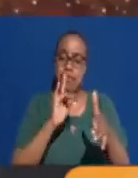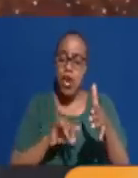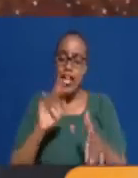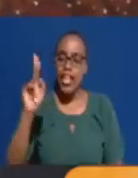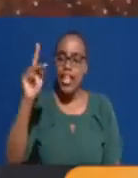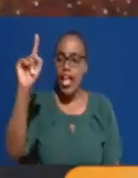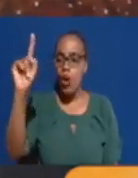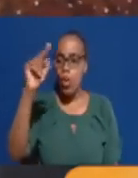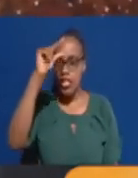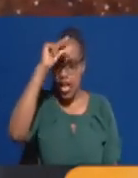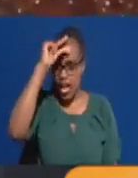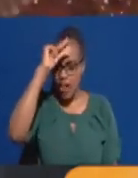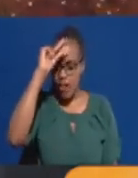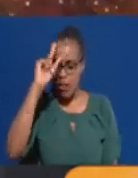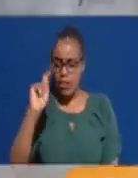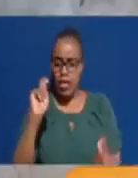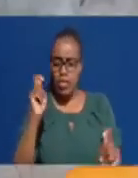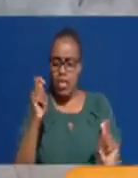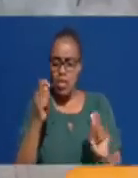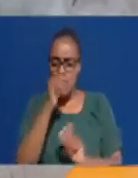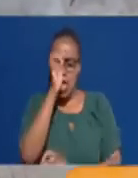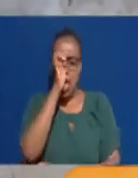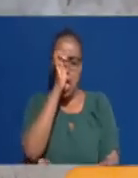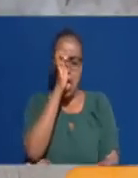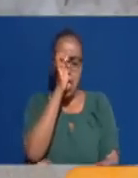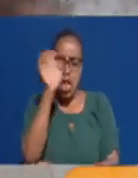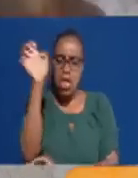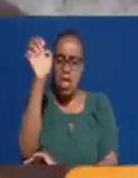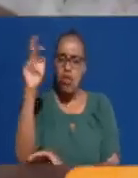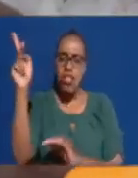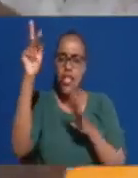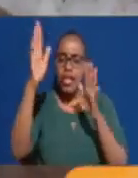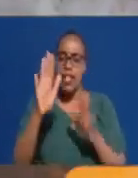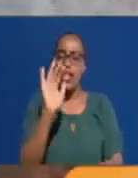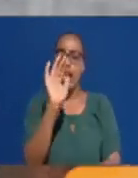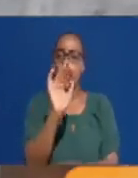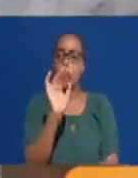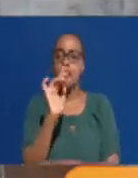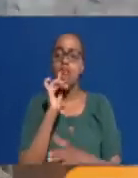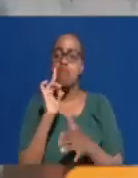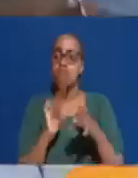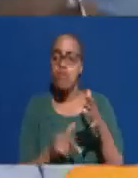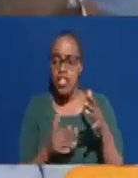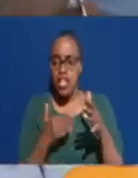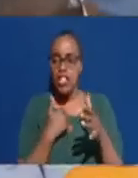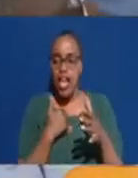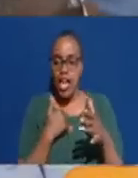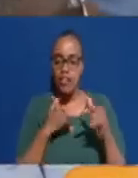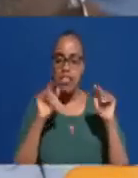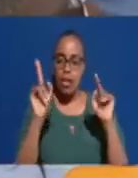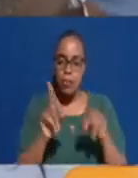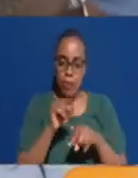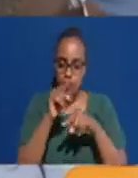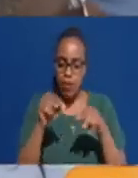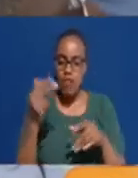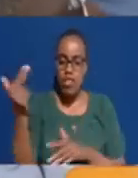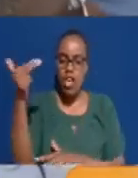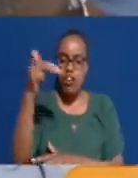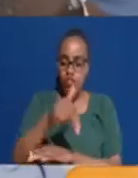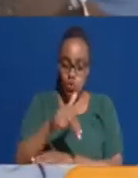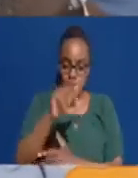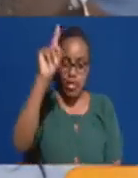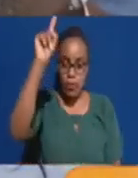Kwanza government of turning a blind eye to the plight of Kenyans, whom they say are bearing the brunt of the revoked fuel subsidy,